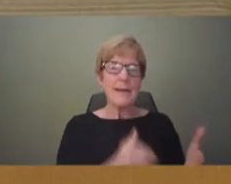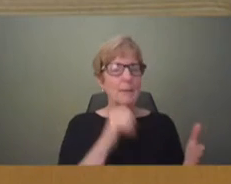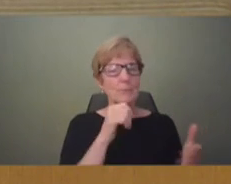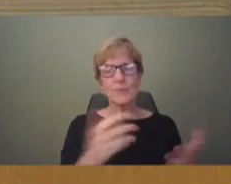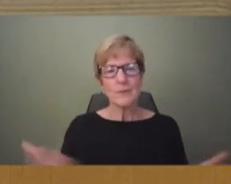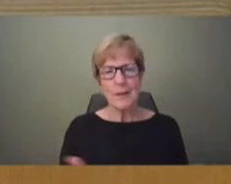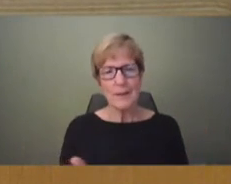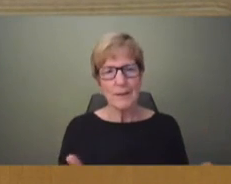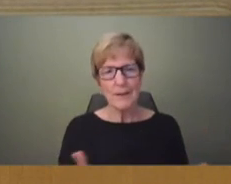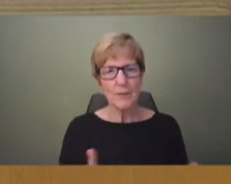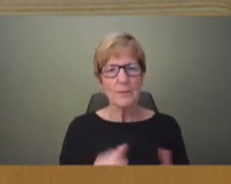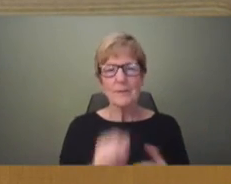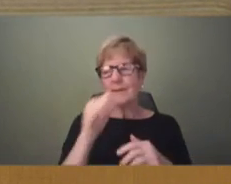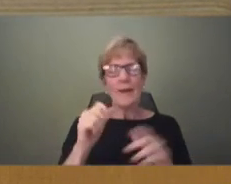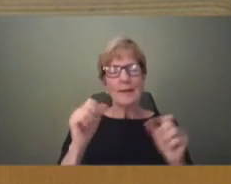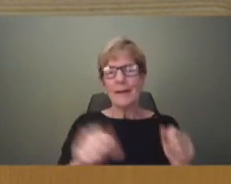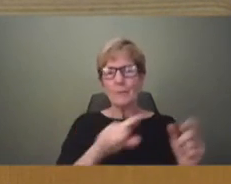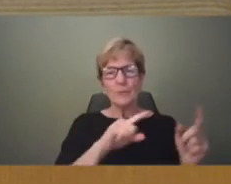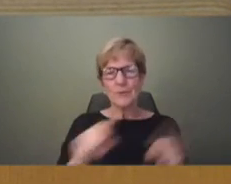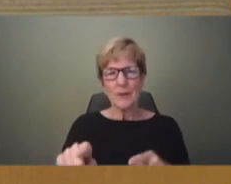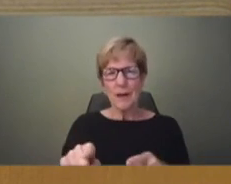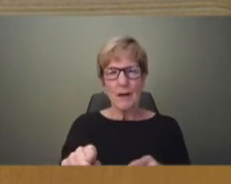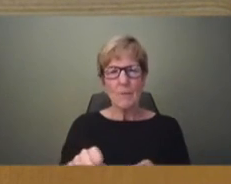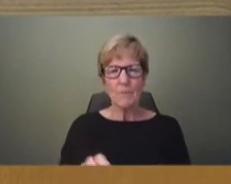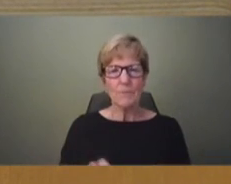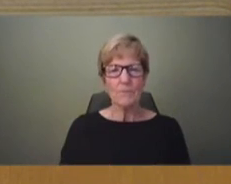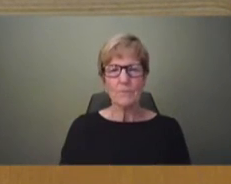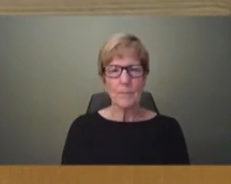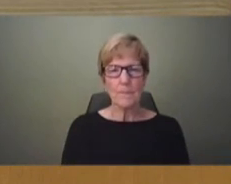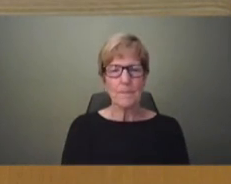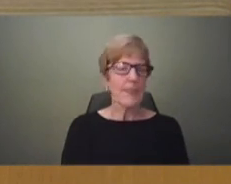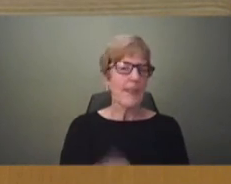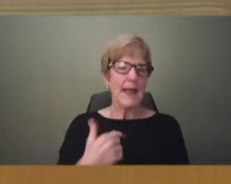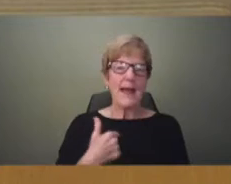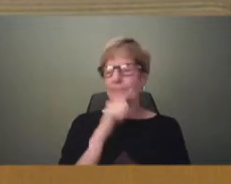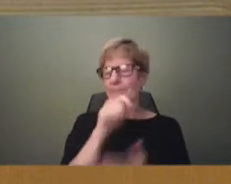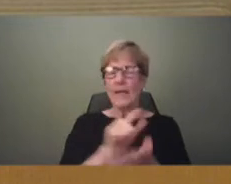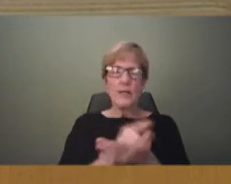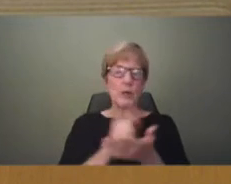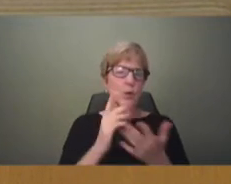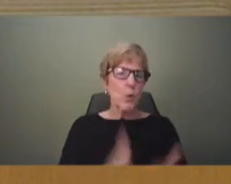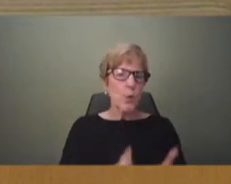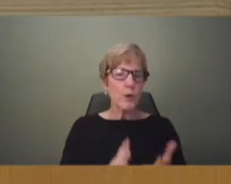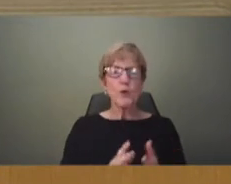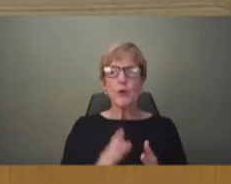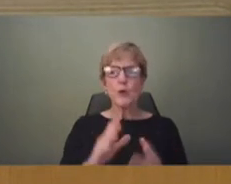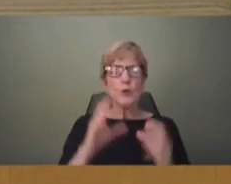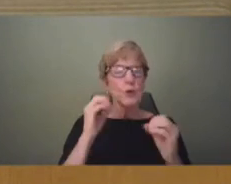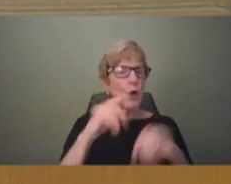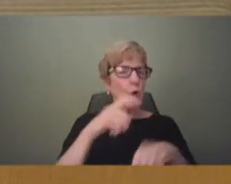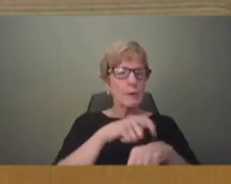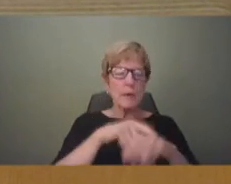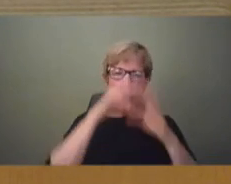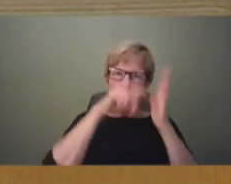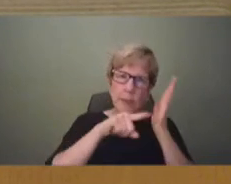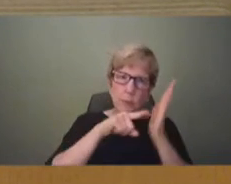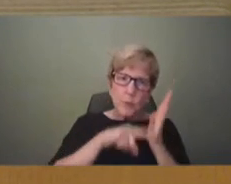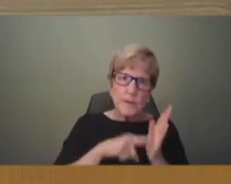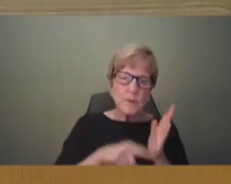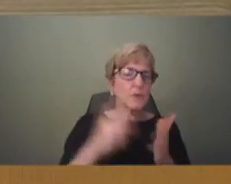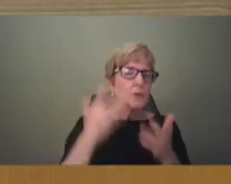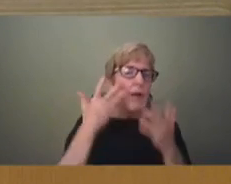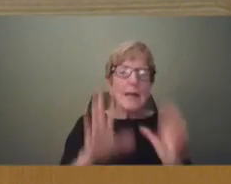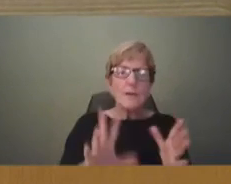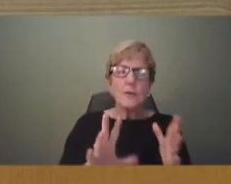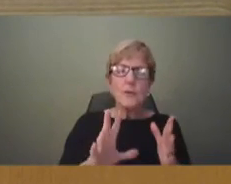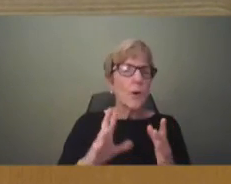they're not available to come um again I'm not a lawyer we didn't have time to research this I don't know what the implications